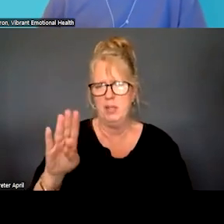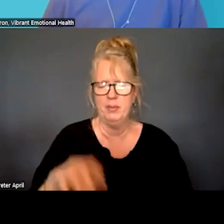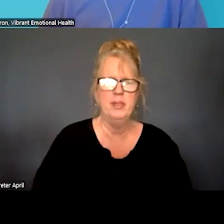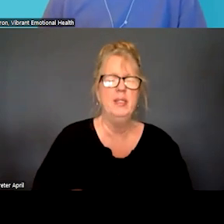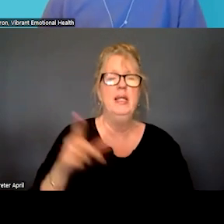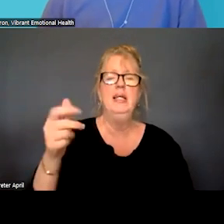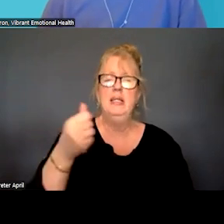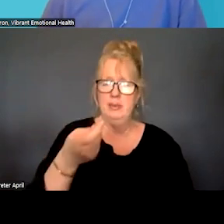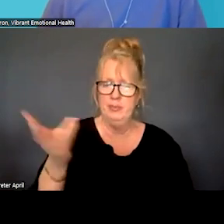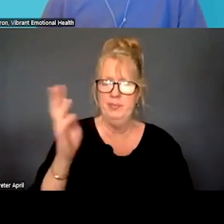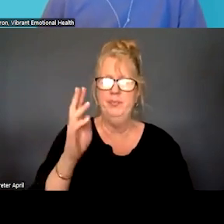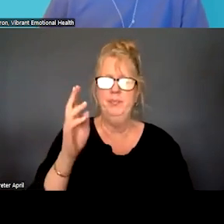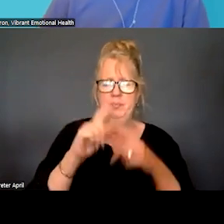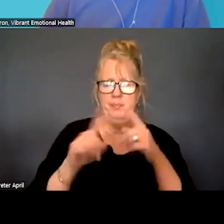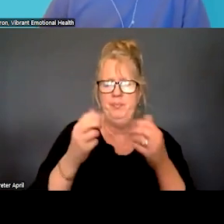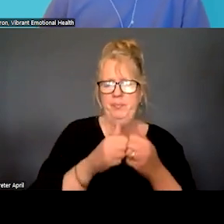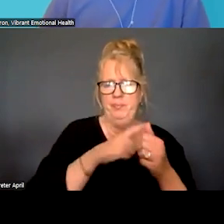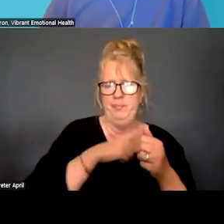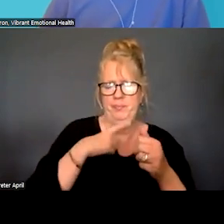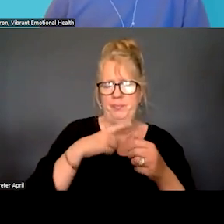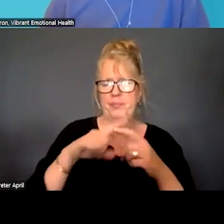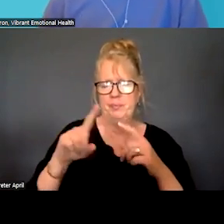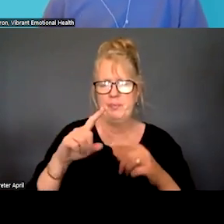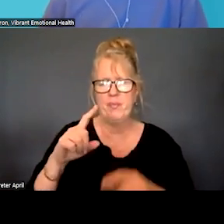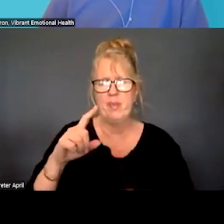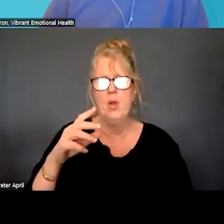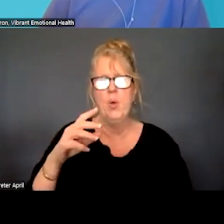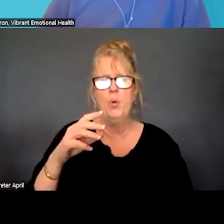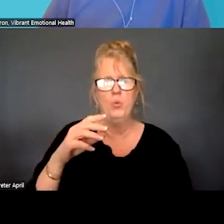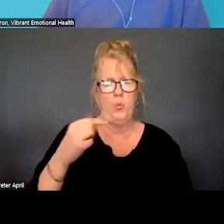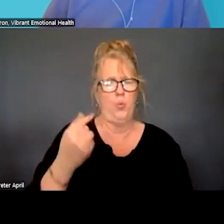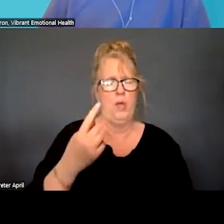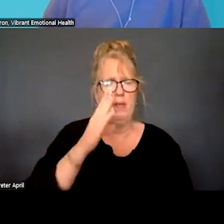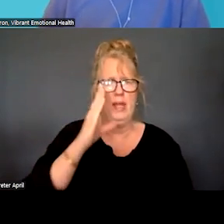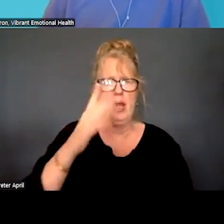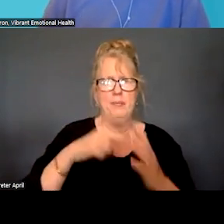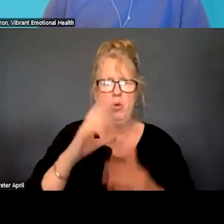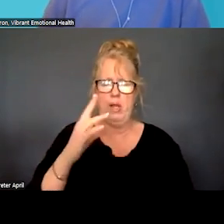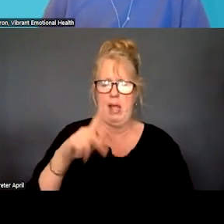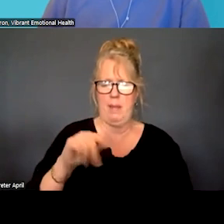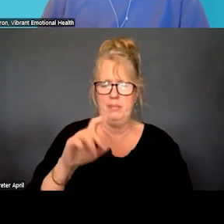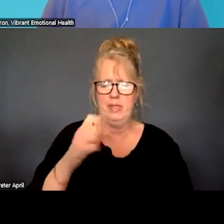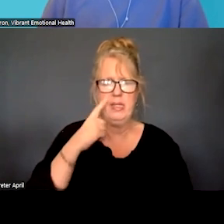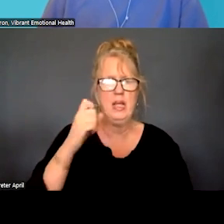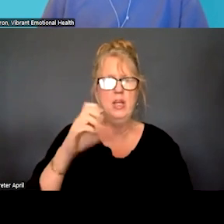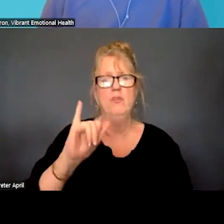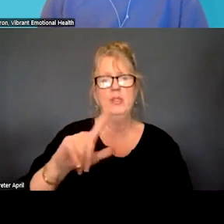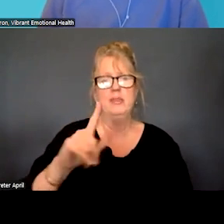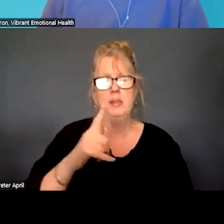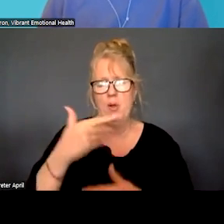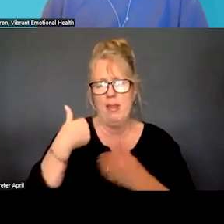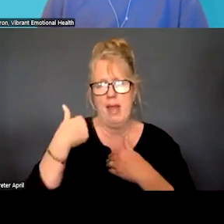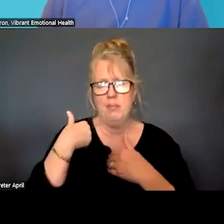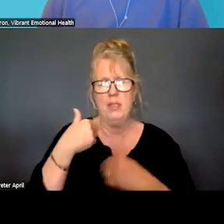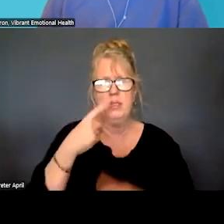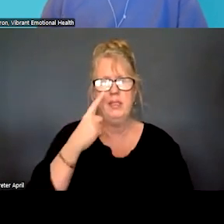pieces of legislation in North Dakota right now, but one that I'm showing an update on today has to do with civil liability for